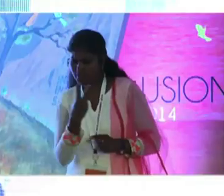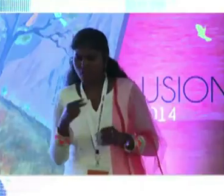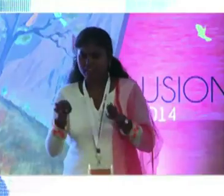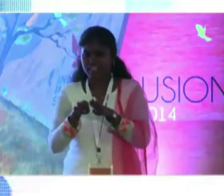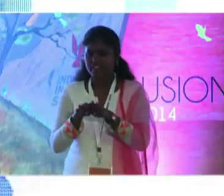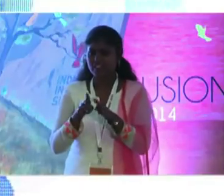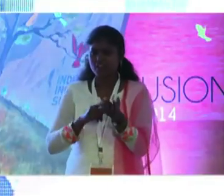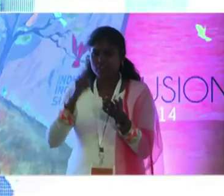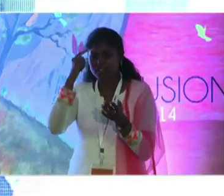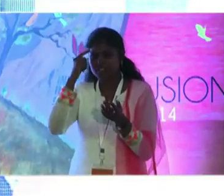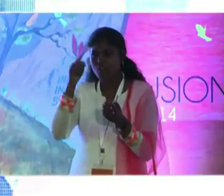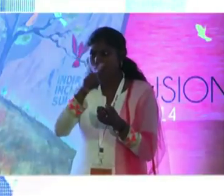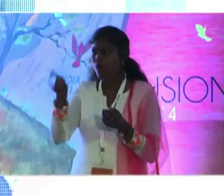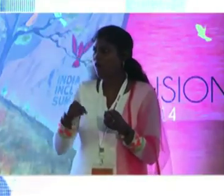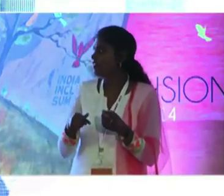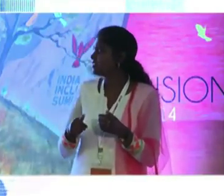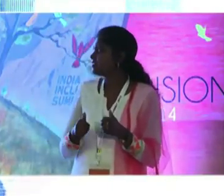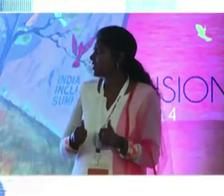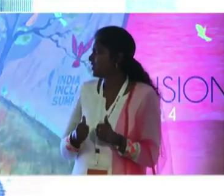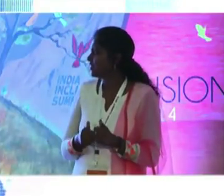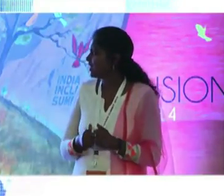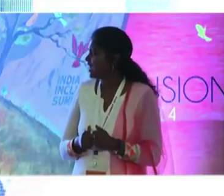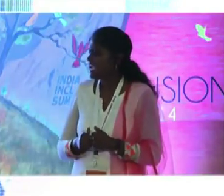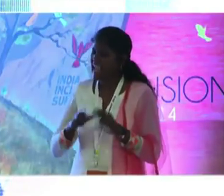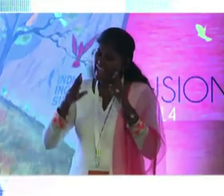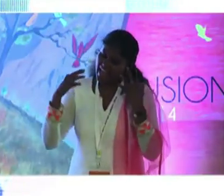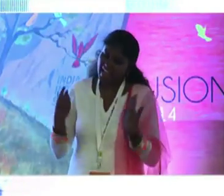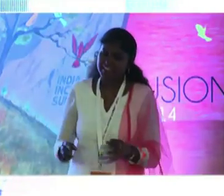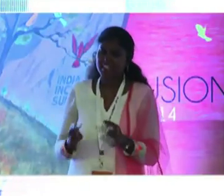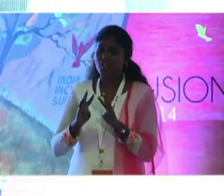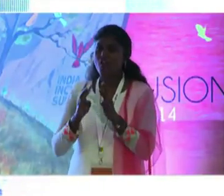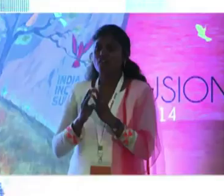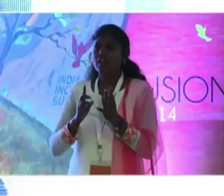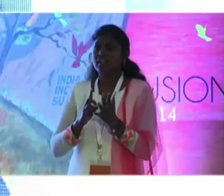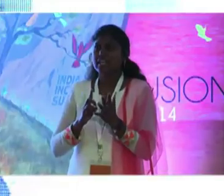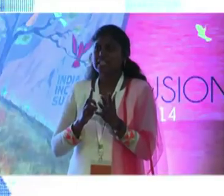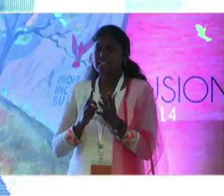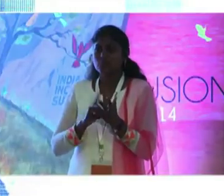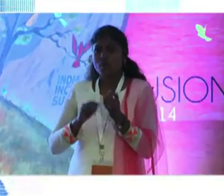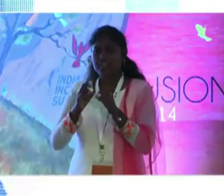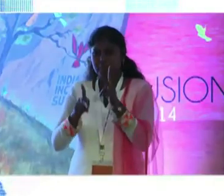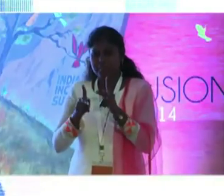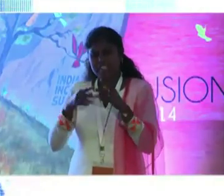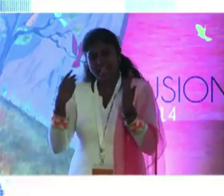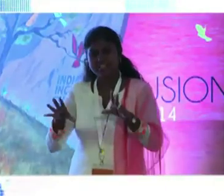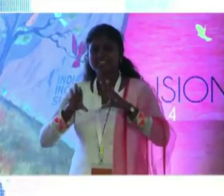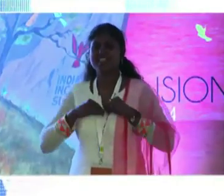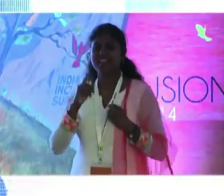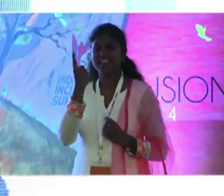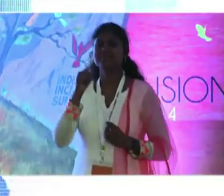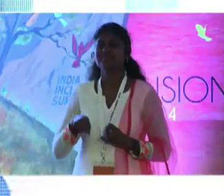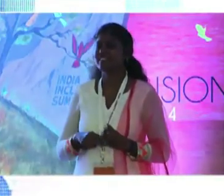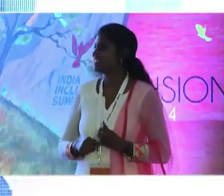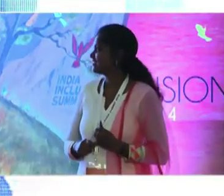of them is mental tough, their mental toughness. They have ready to accept the worst result, but it doesn't stop them to give their best shot